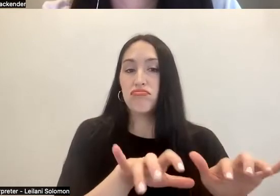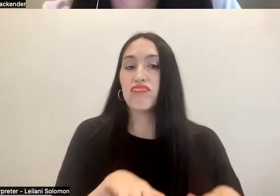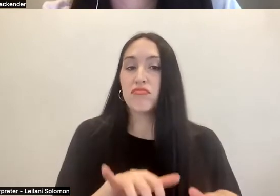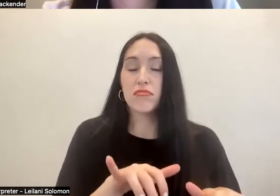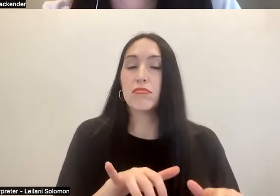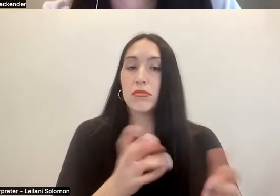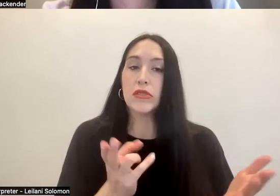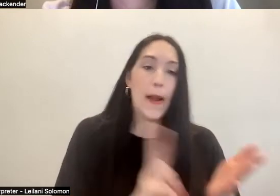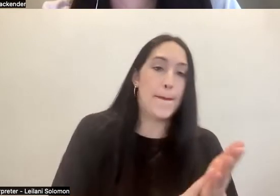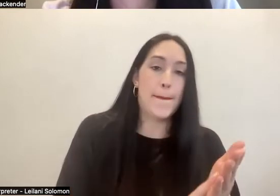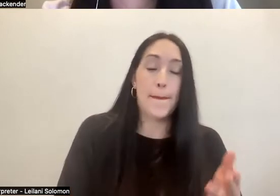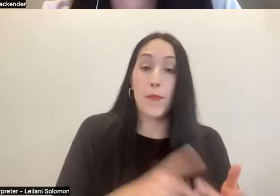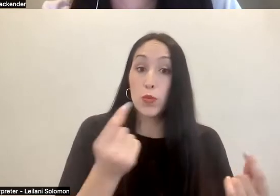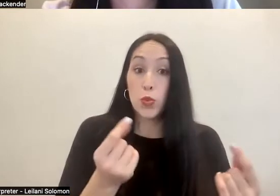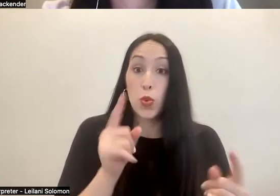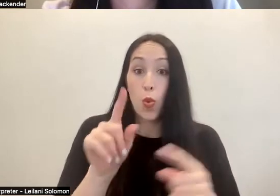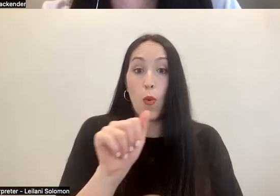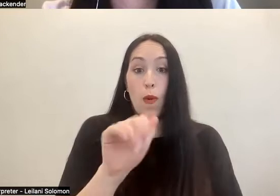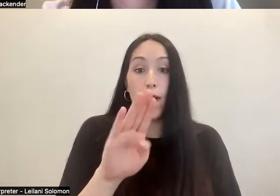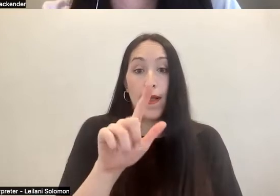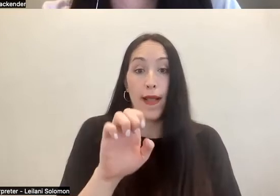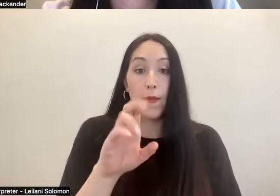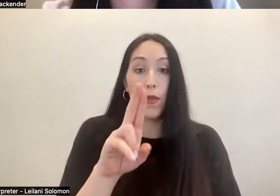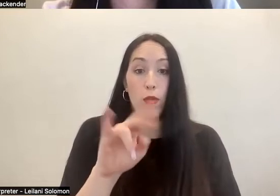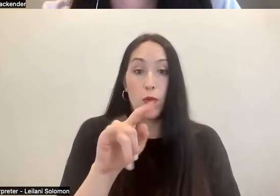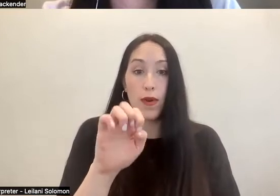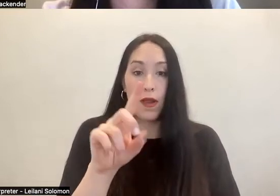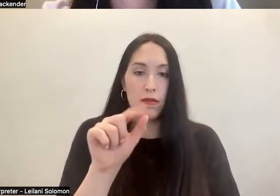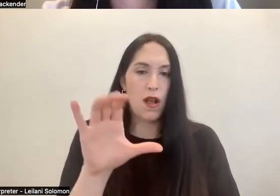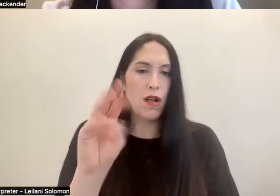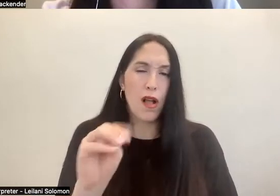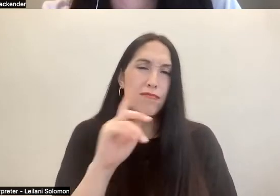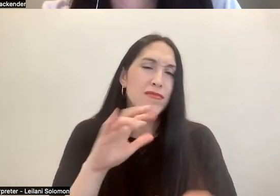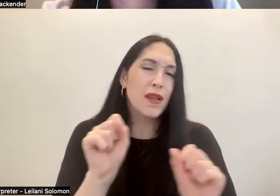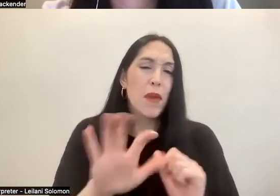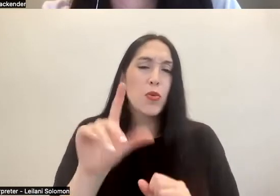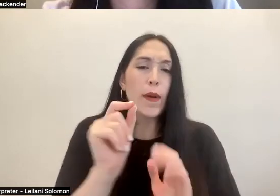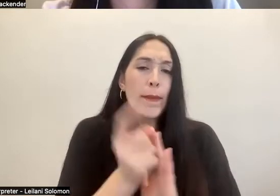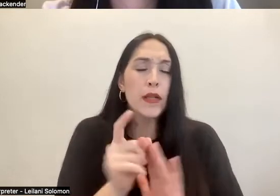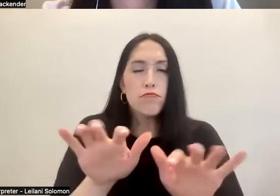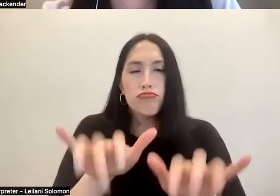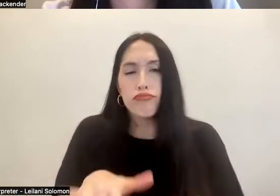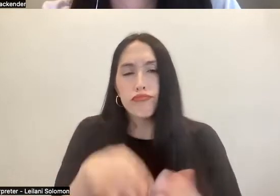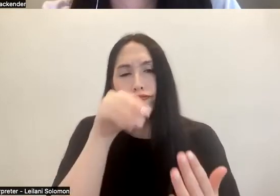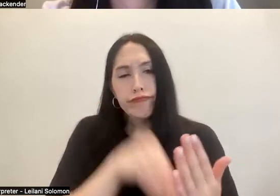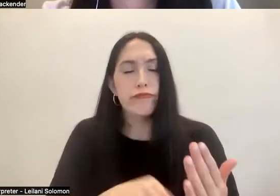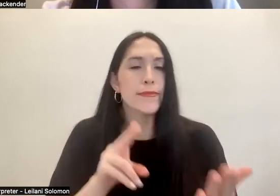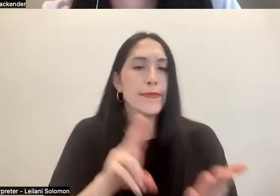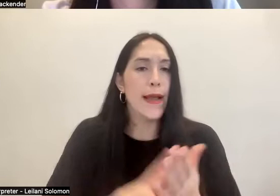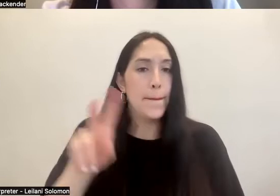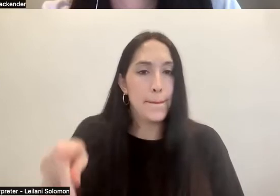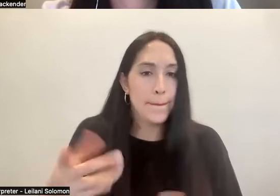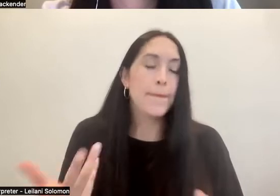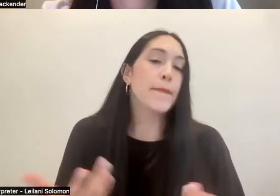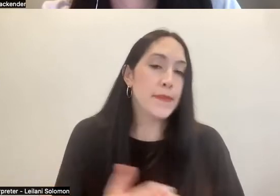go to ableunited.com. Takes 20 minutes or so. But I think what's unique about this program compared to maybe some of